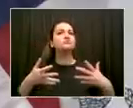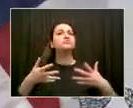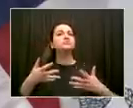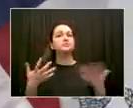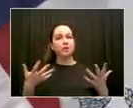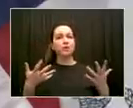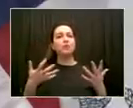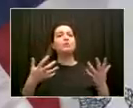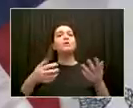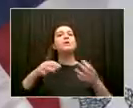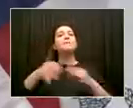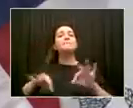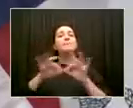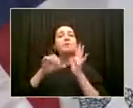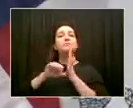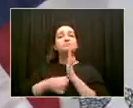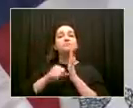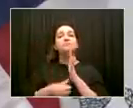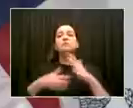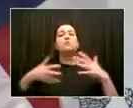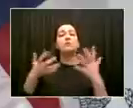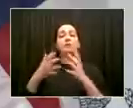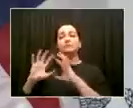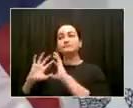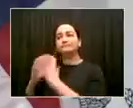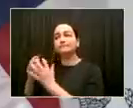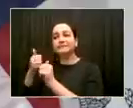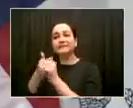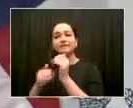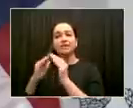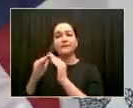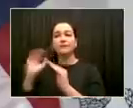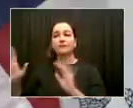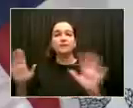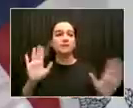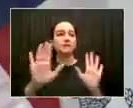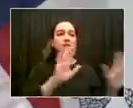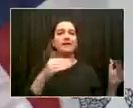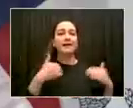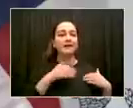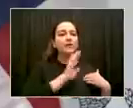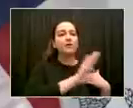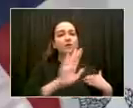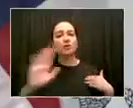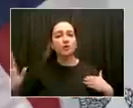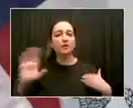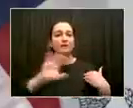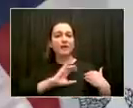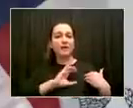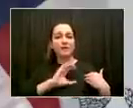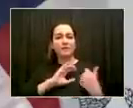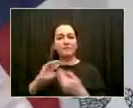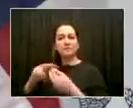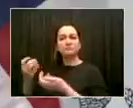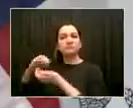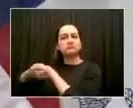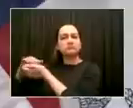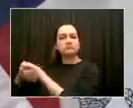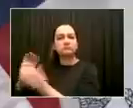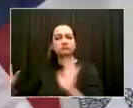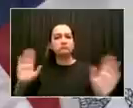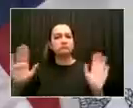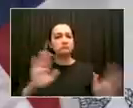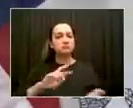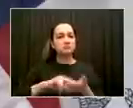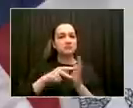police and community. Obviously, the discipline matrix, the effort to bring communities into the selection of precinct commanders, so many things that are going to